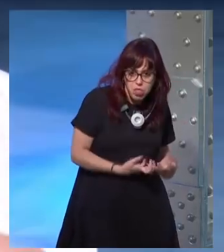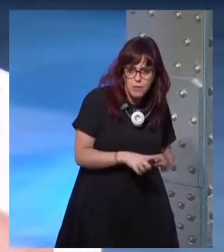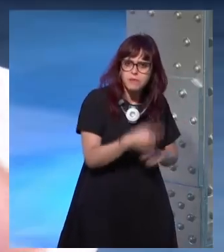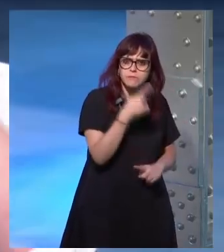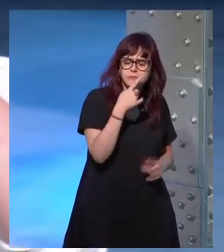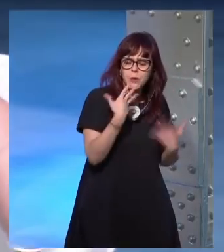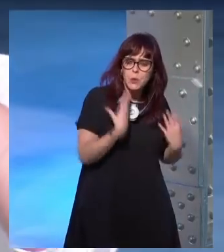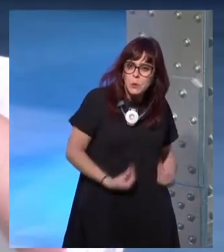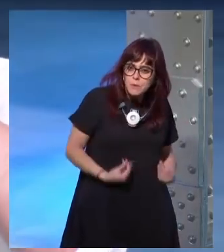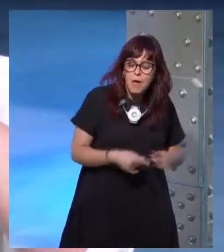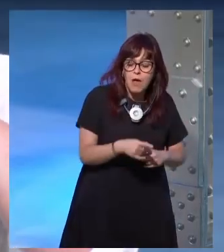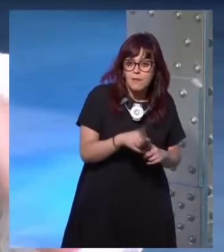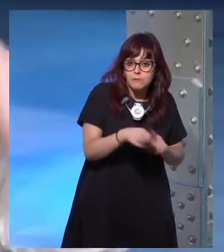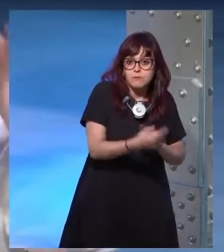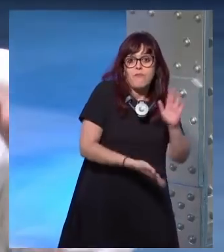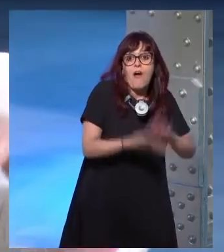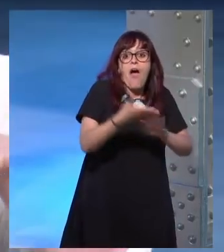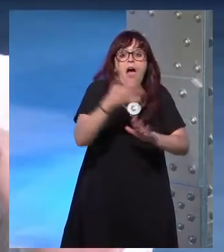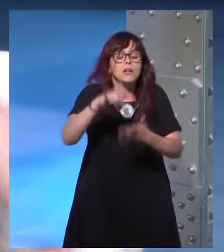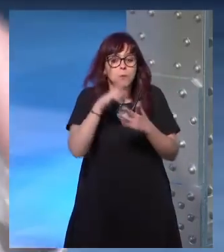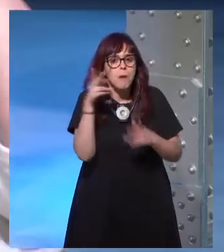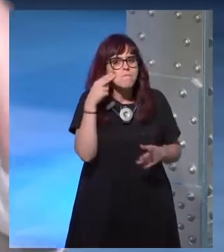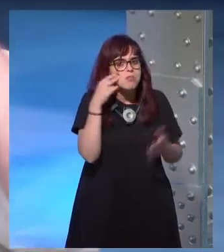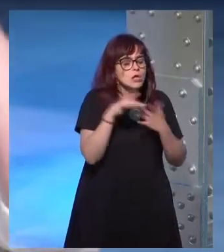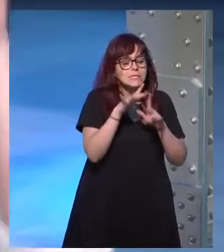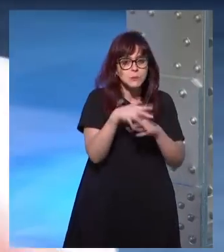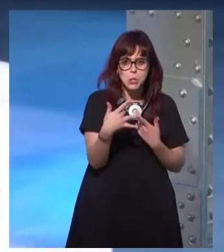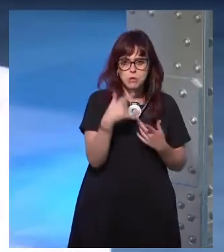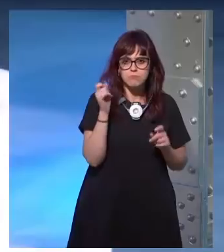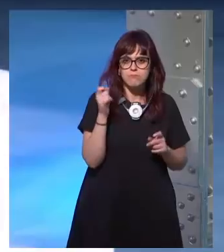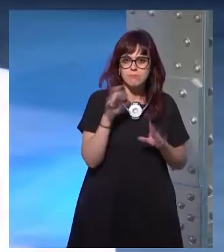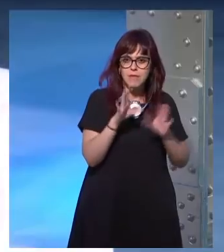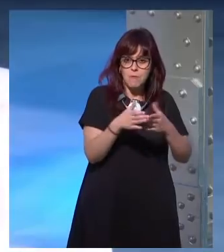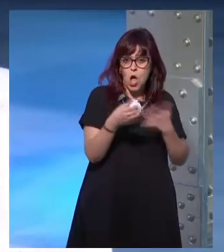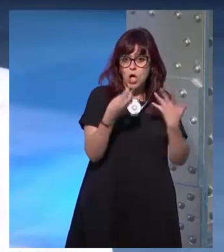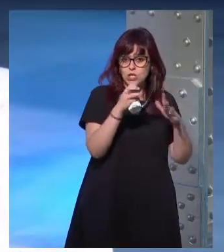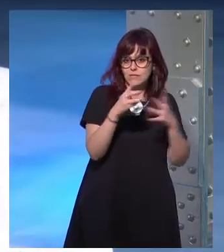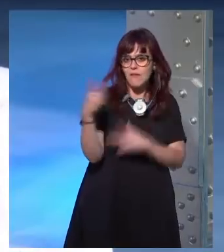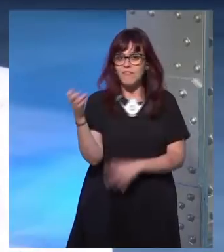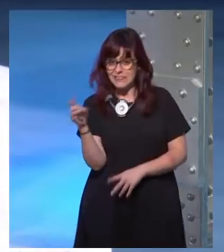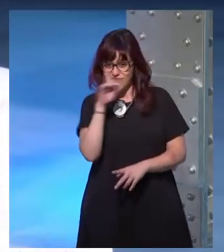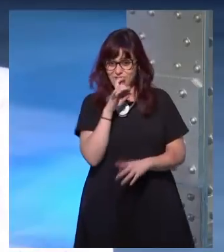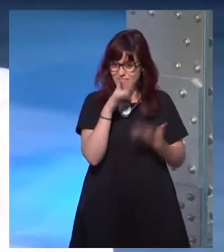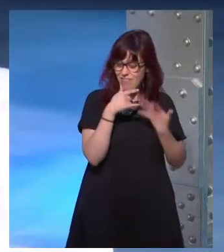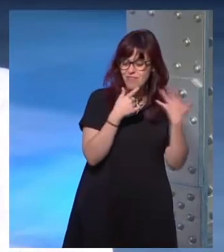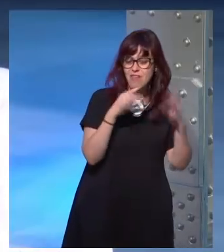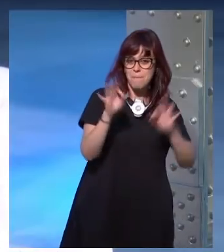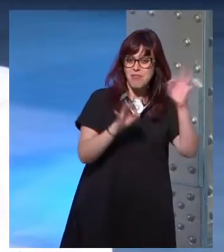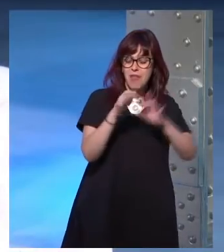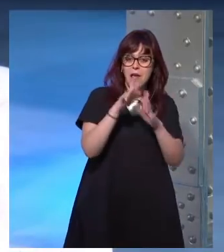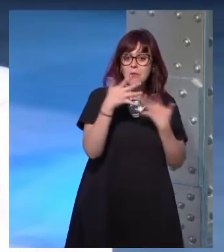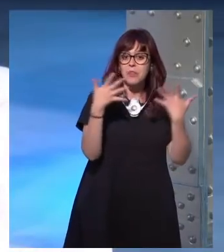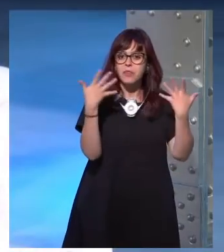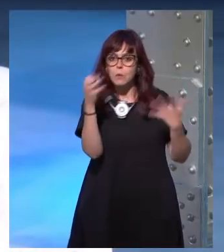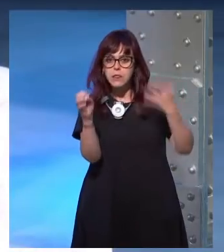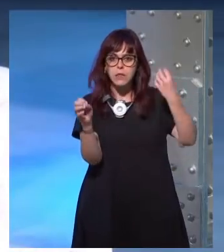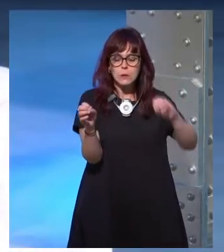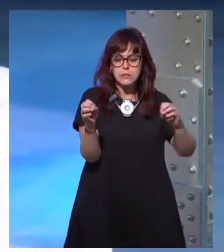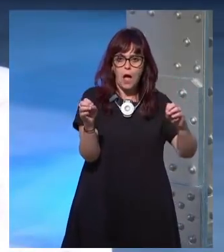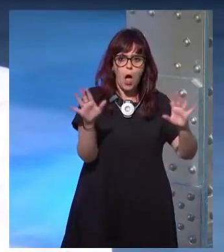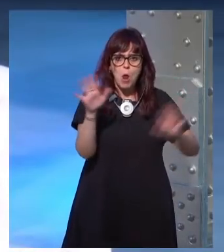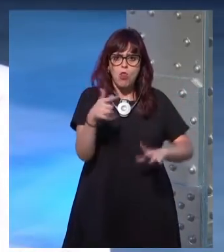it's that whole thing. It's like when you're used to 80-20, equality feels like you're oppressed because you've never seen it before. And what